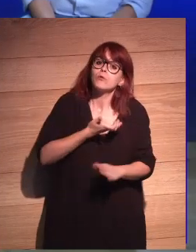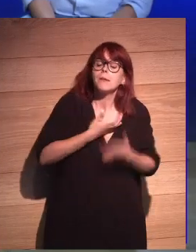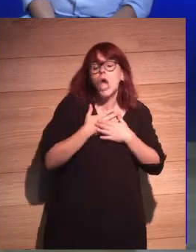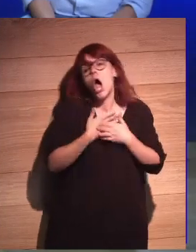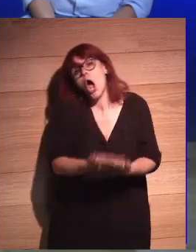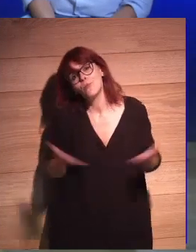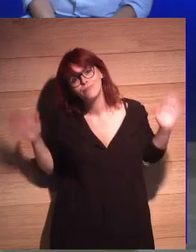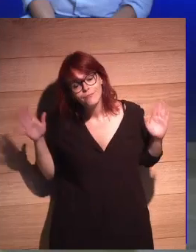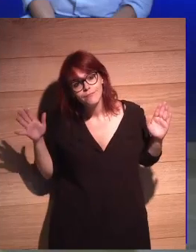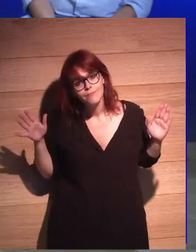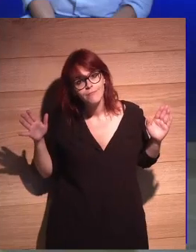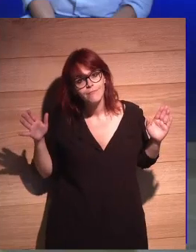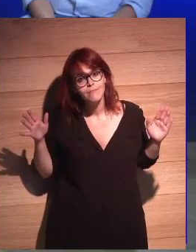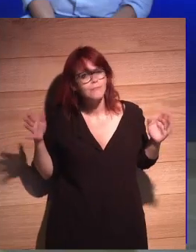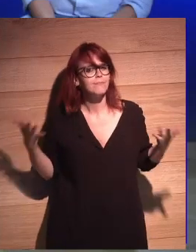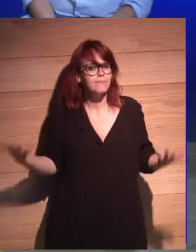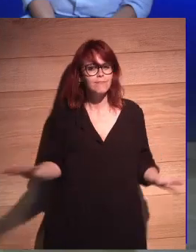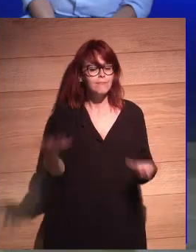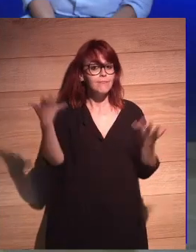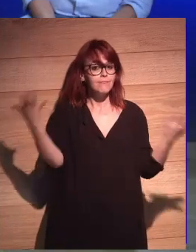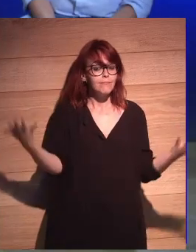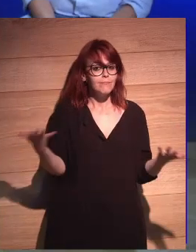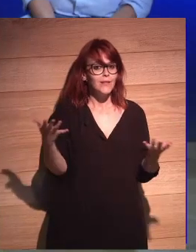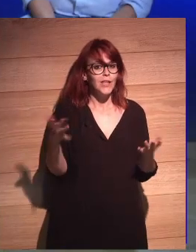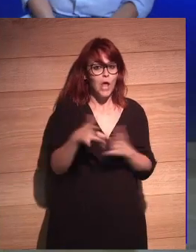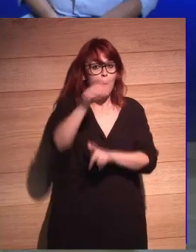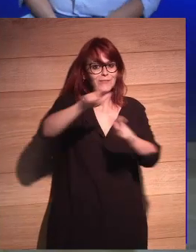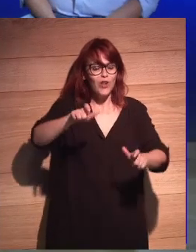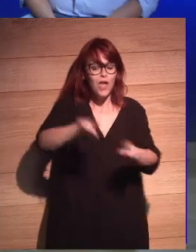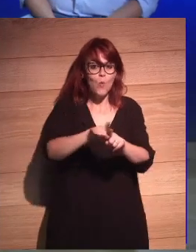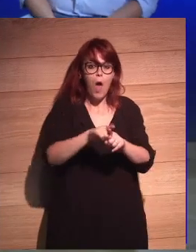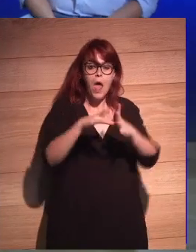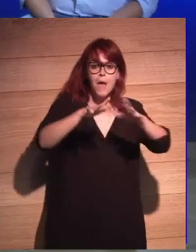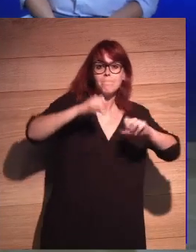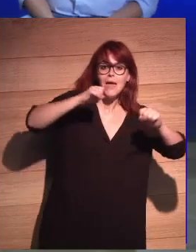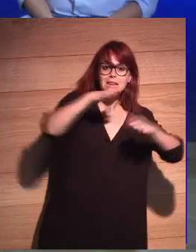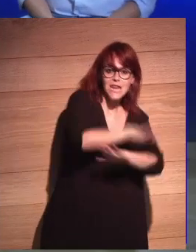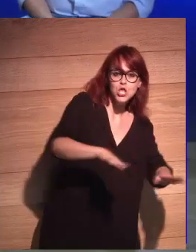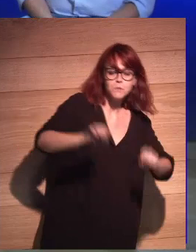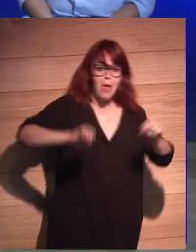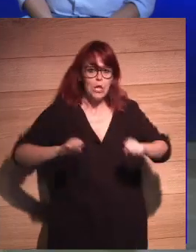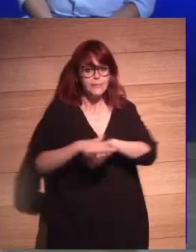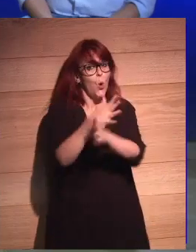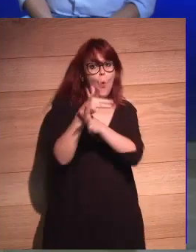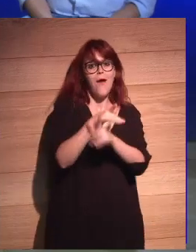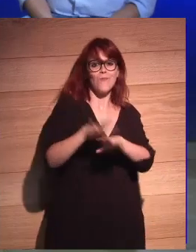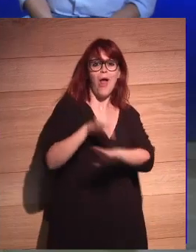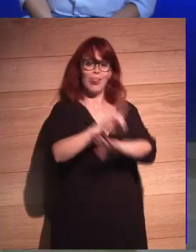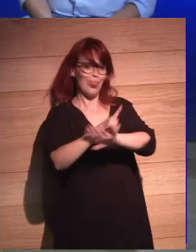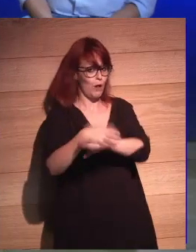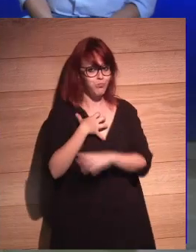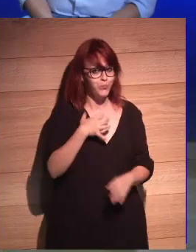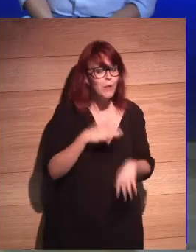today I'm going to record the movie, but tomorrow I can't do it because we can't do it for budget reasons, they do not hold with that. We shouldn't play either